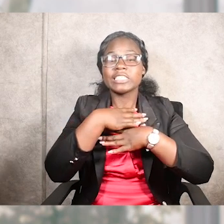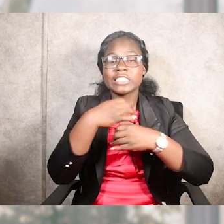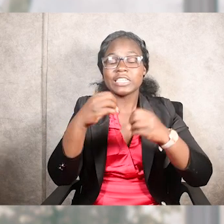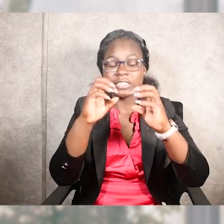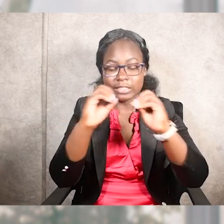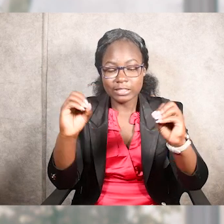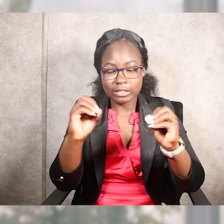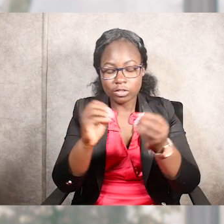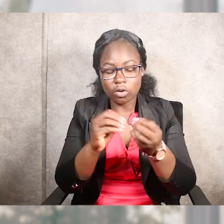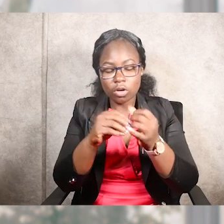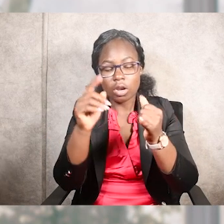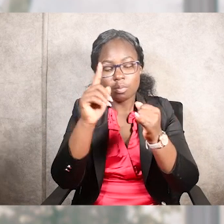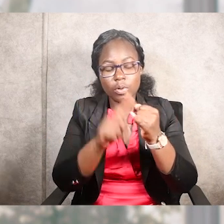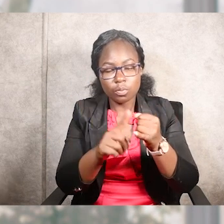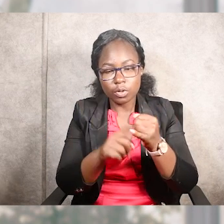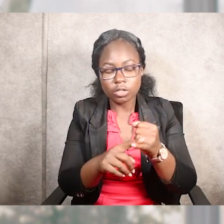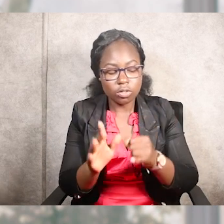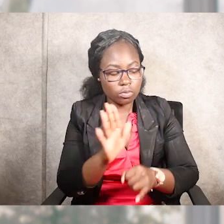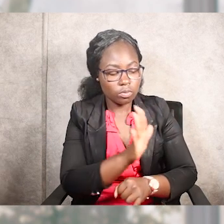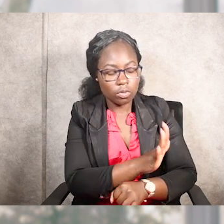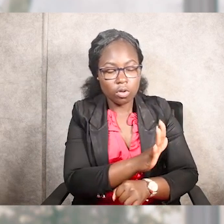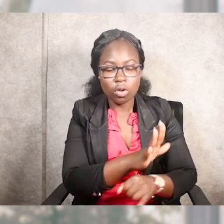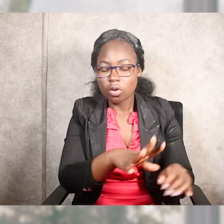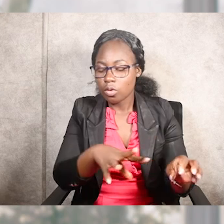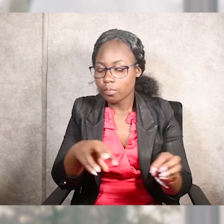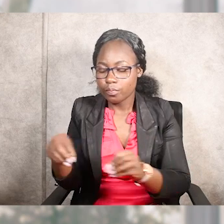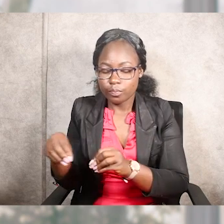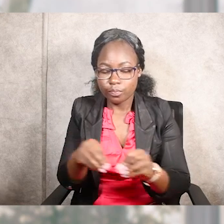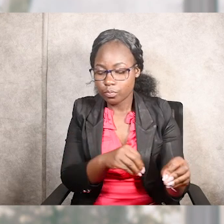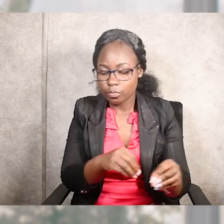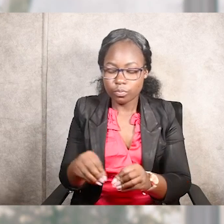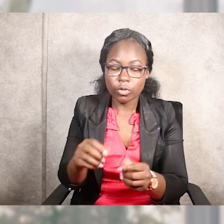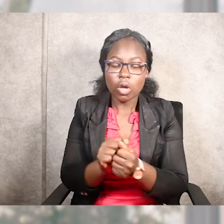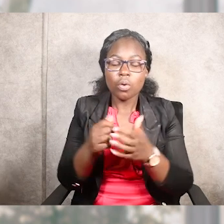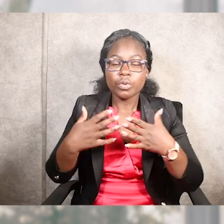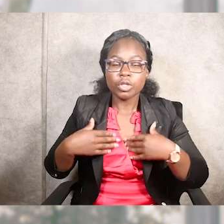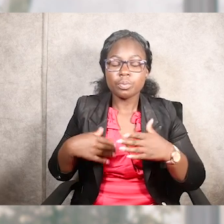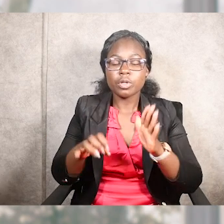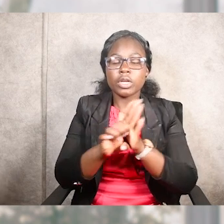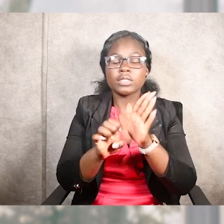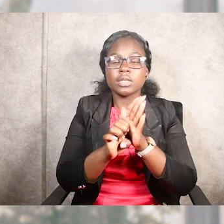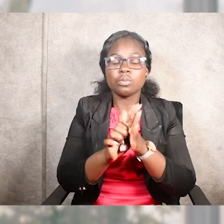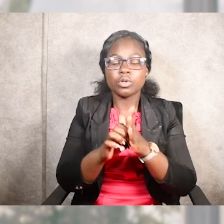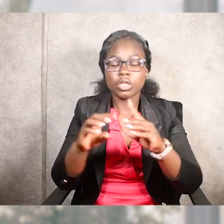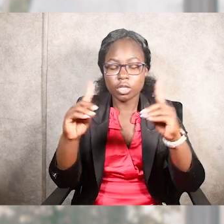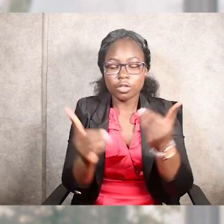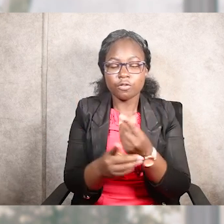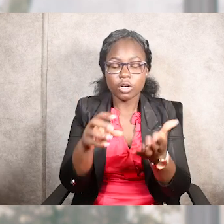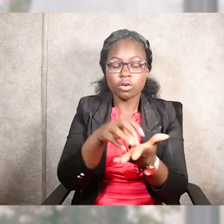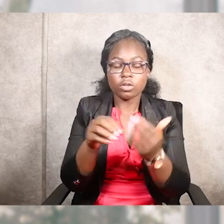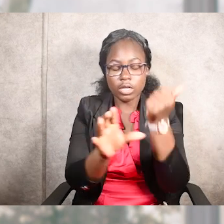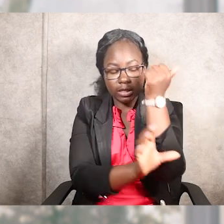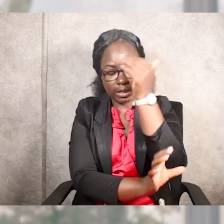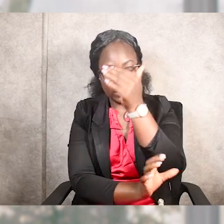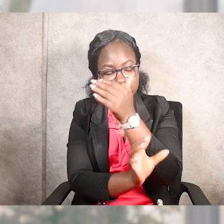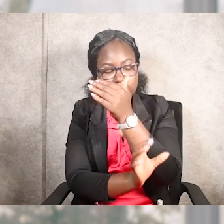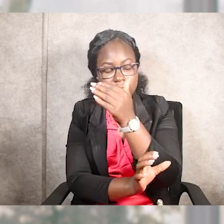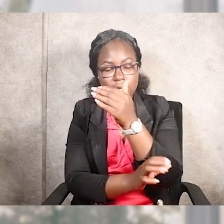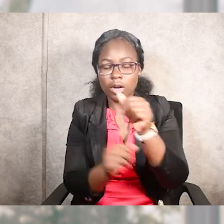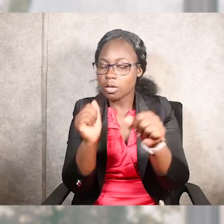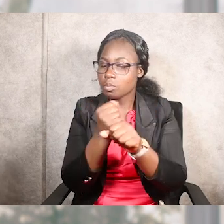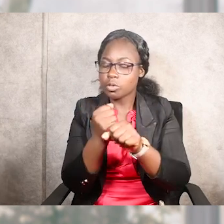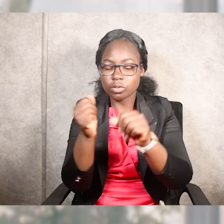number one, in the unknowns on the other side of the transaction. We're transacting with people, for example, in different contexts and countries, and you have never met